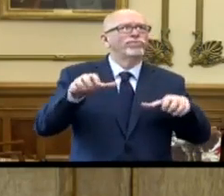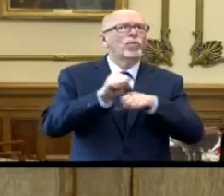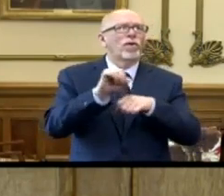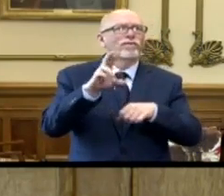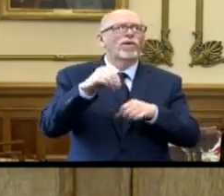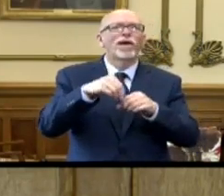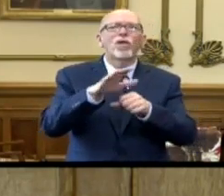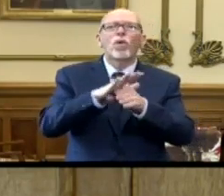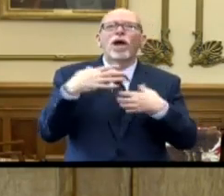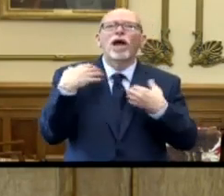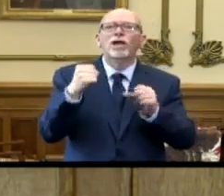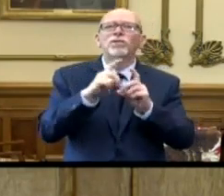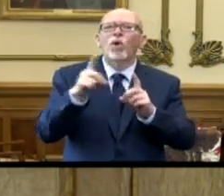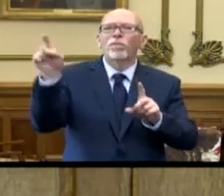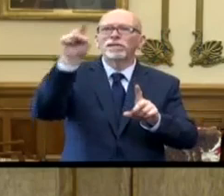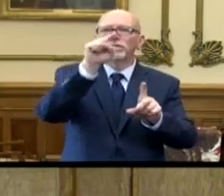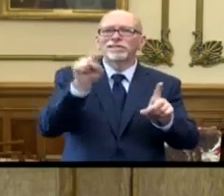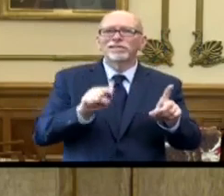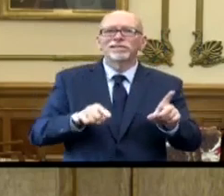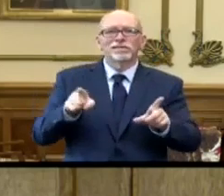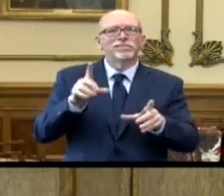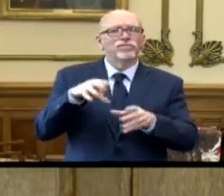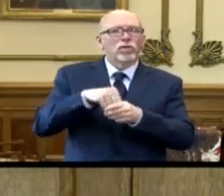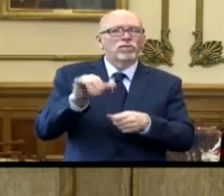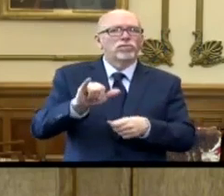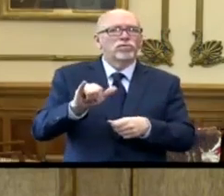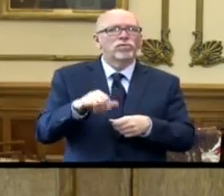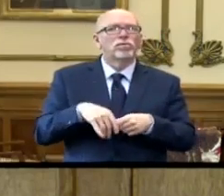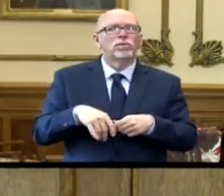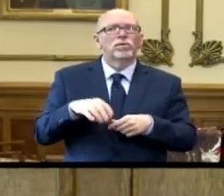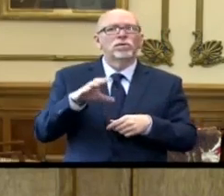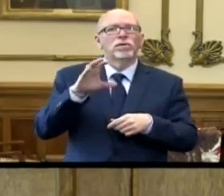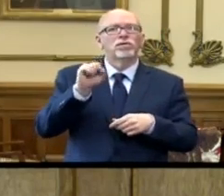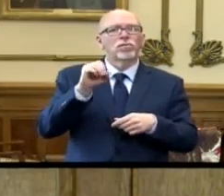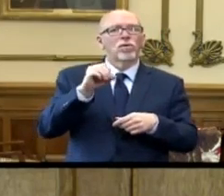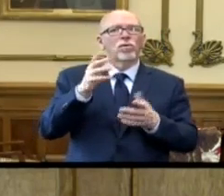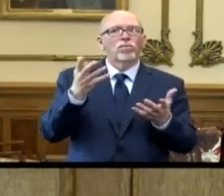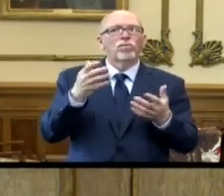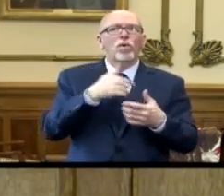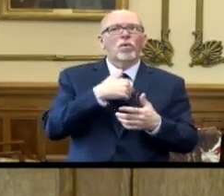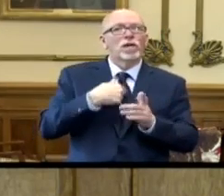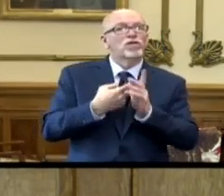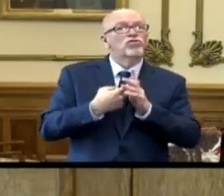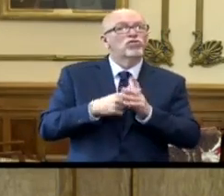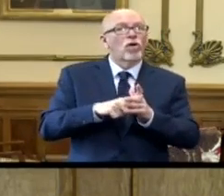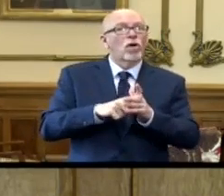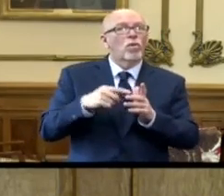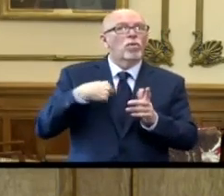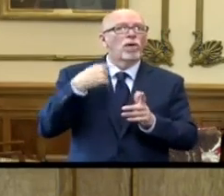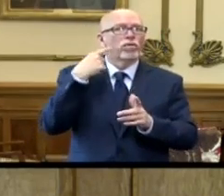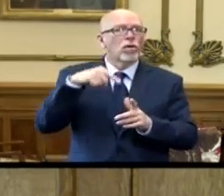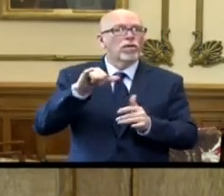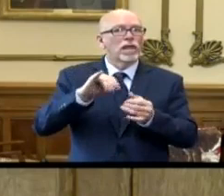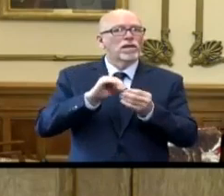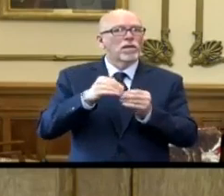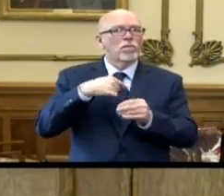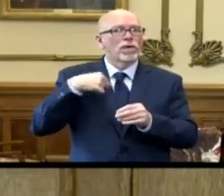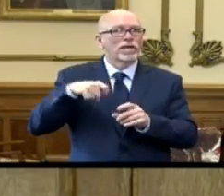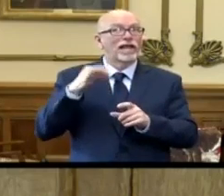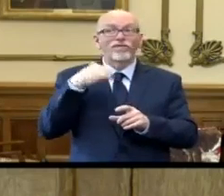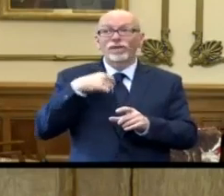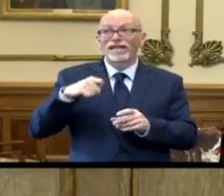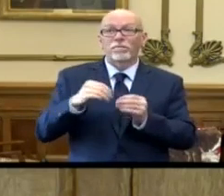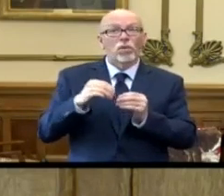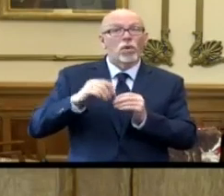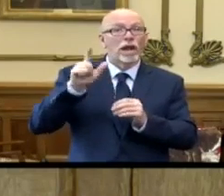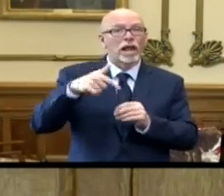at our local health departments that are taking a part of this on. So as we start out, we believe that this is the number we need. But if we need